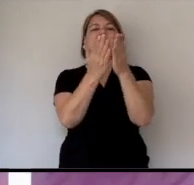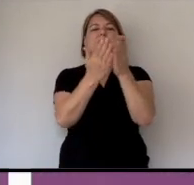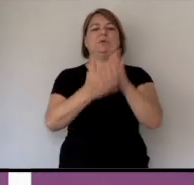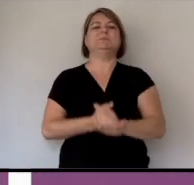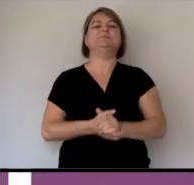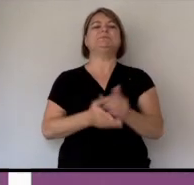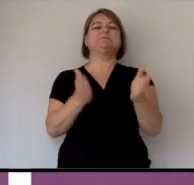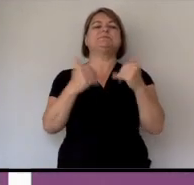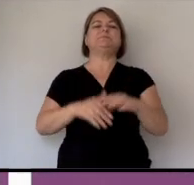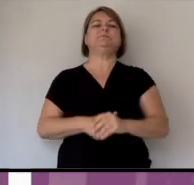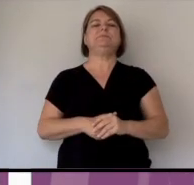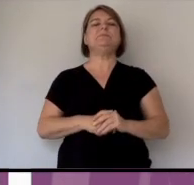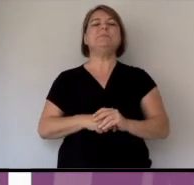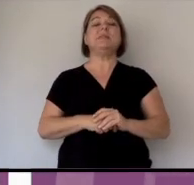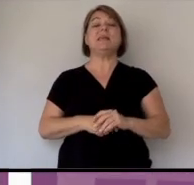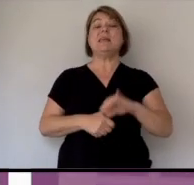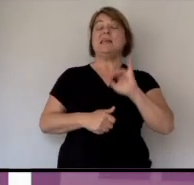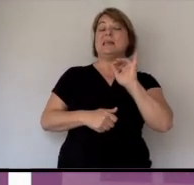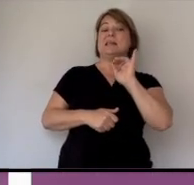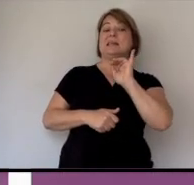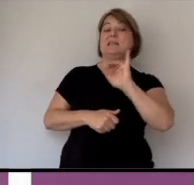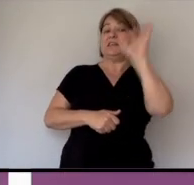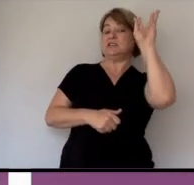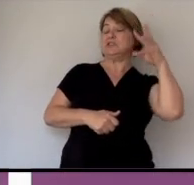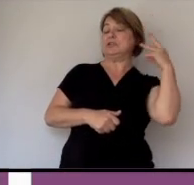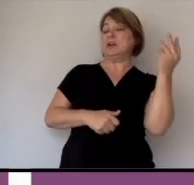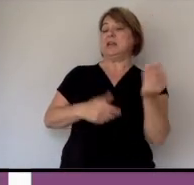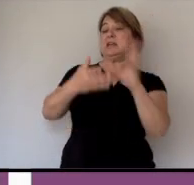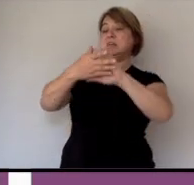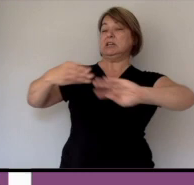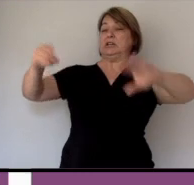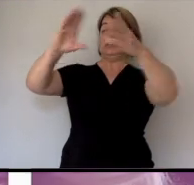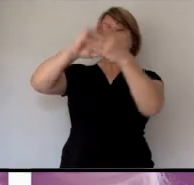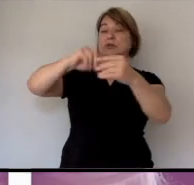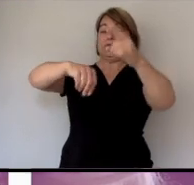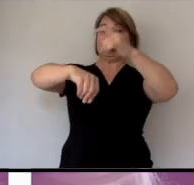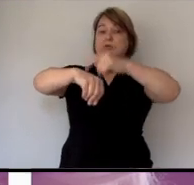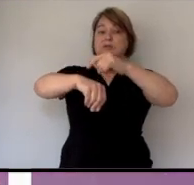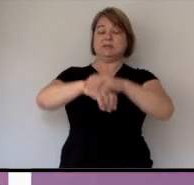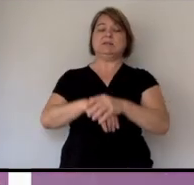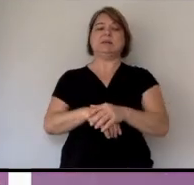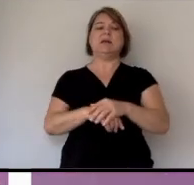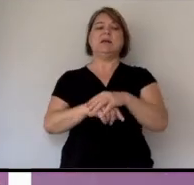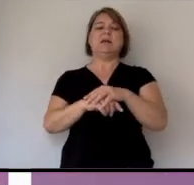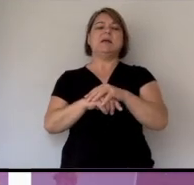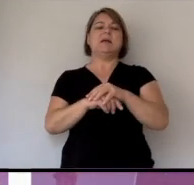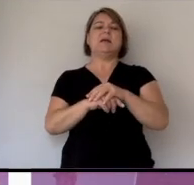Optimist Club, Southwestern Ontario, in partnership with Pride London Festival and PFLAG London.